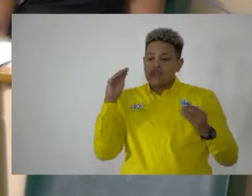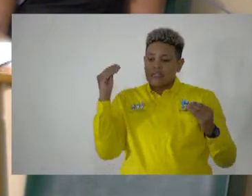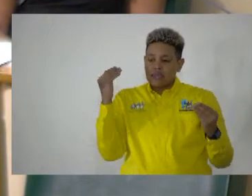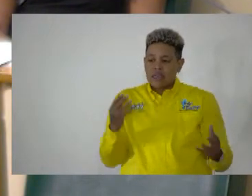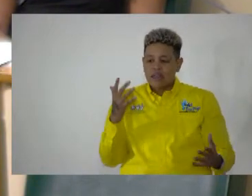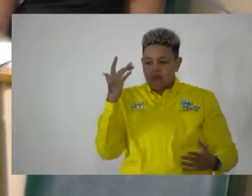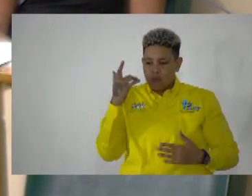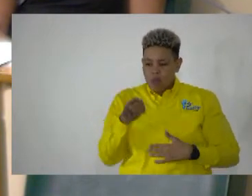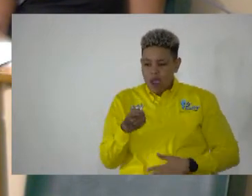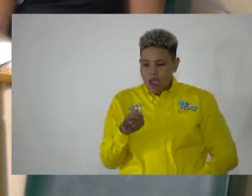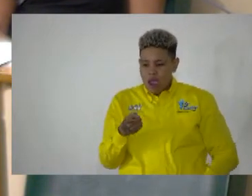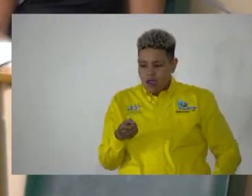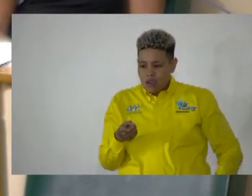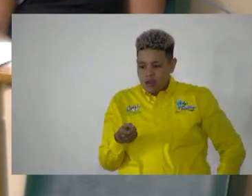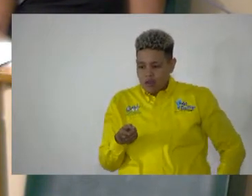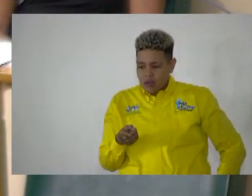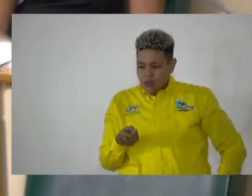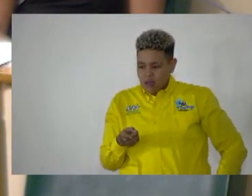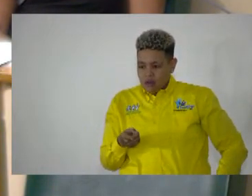Because,